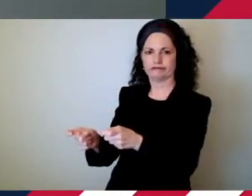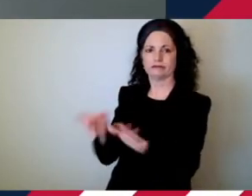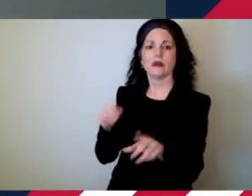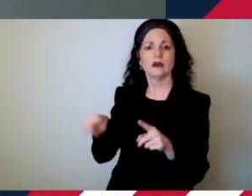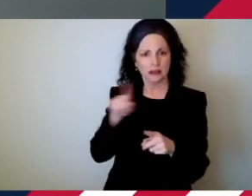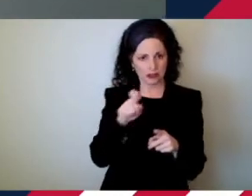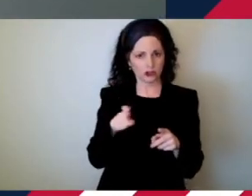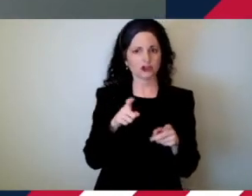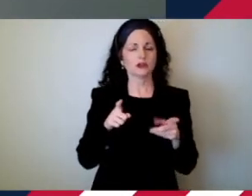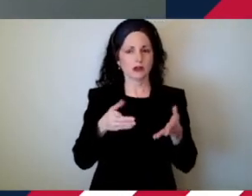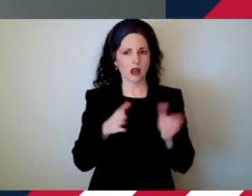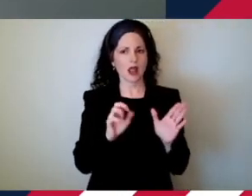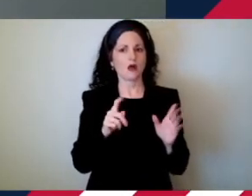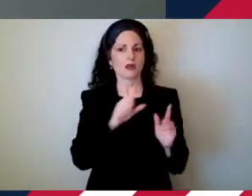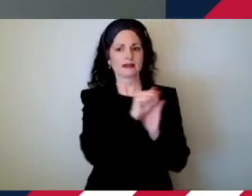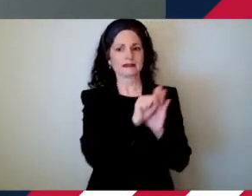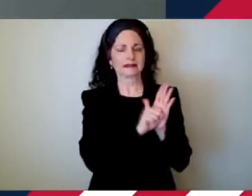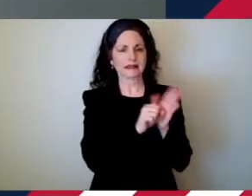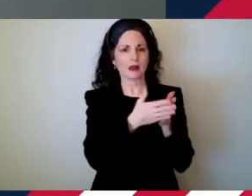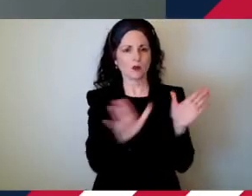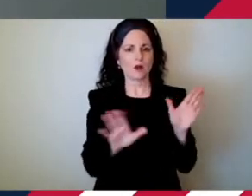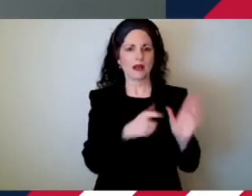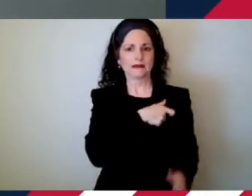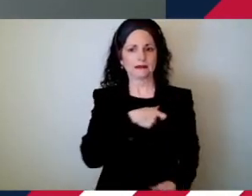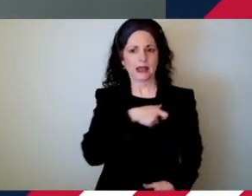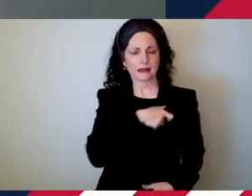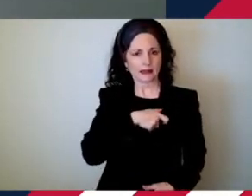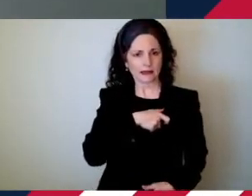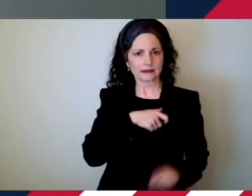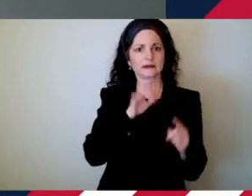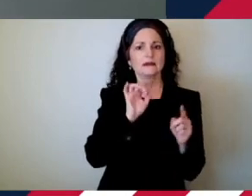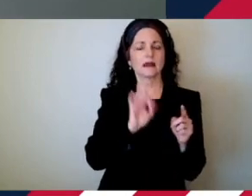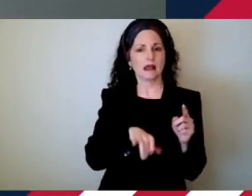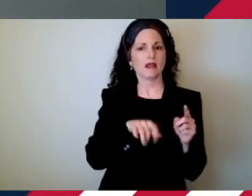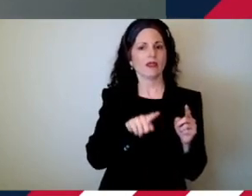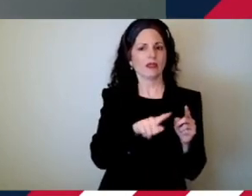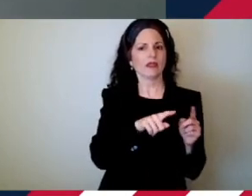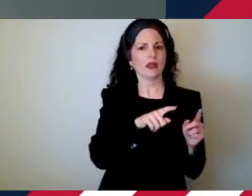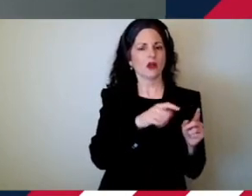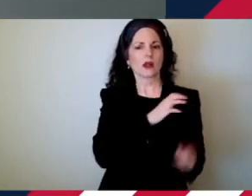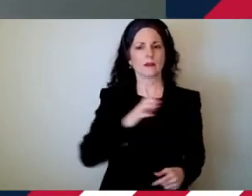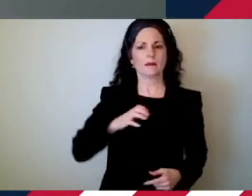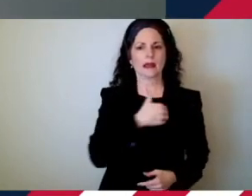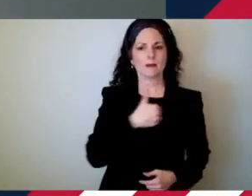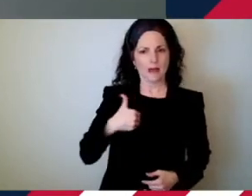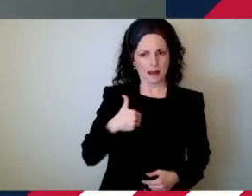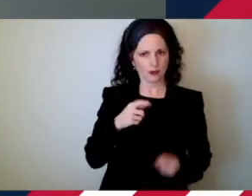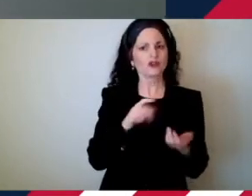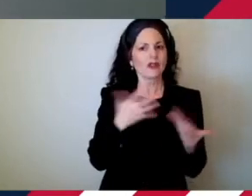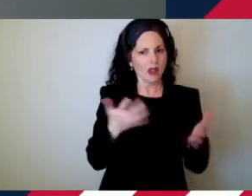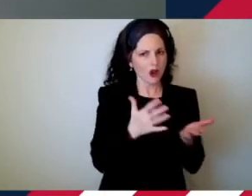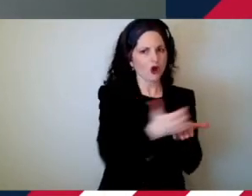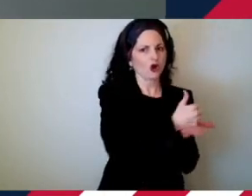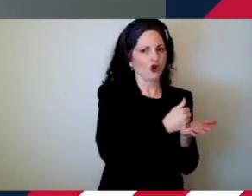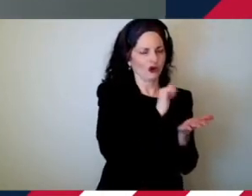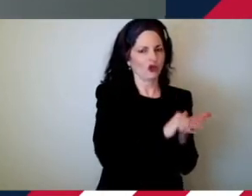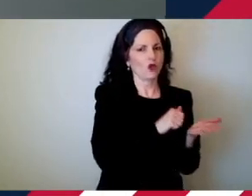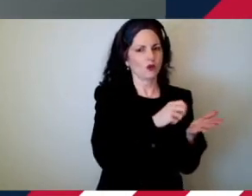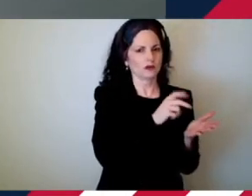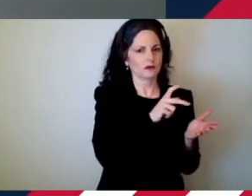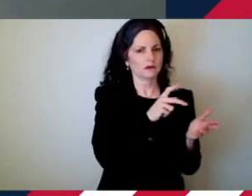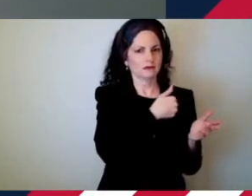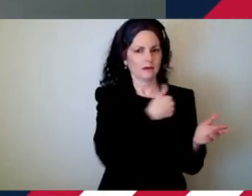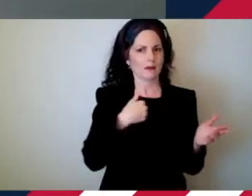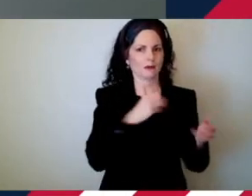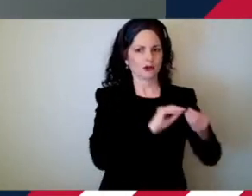statewide delegates and standing committee members that they earn. There are several reasons that this would be a good idea for the party